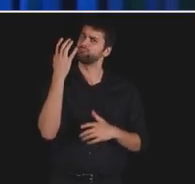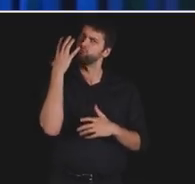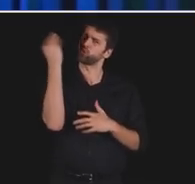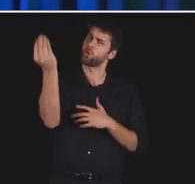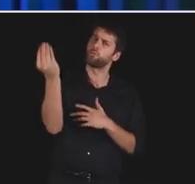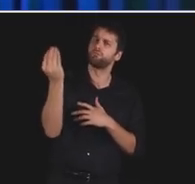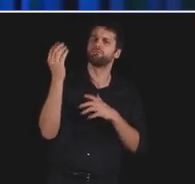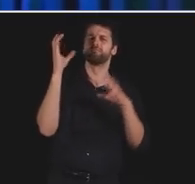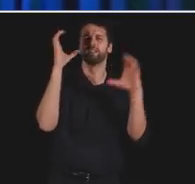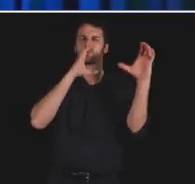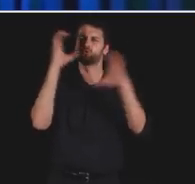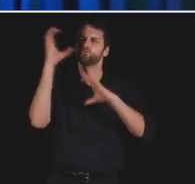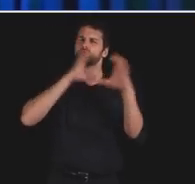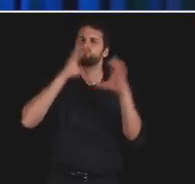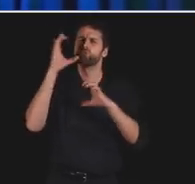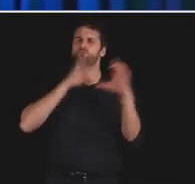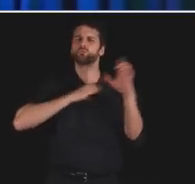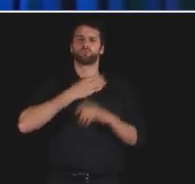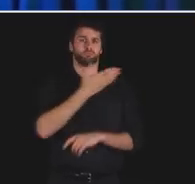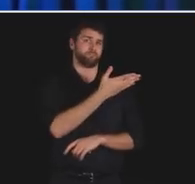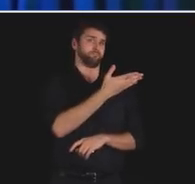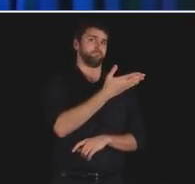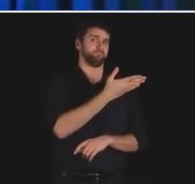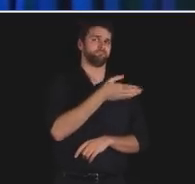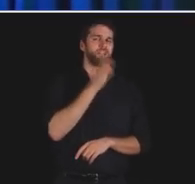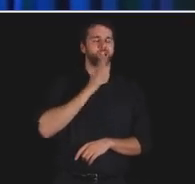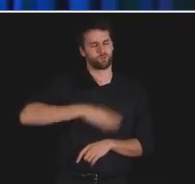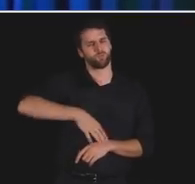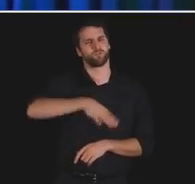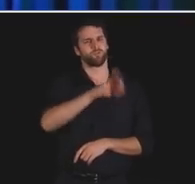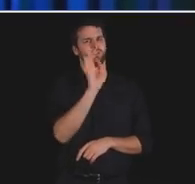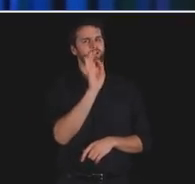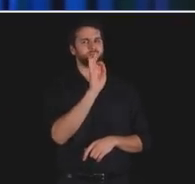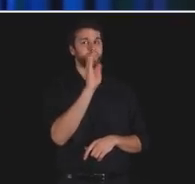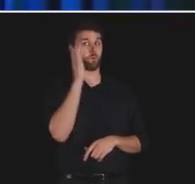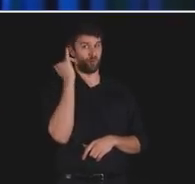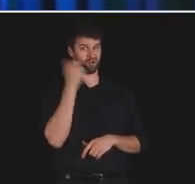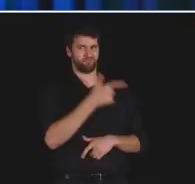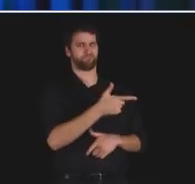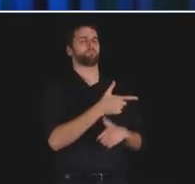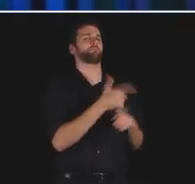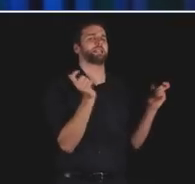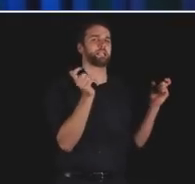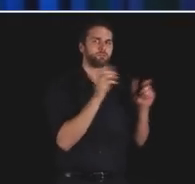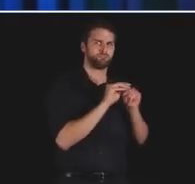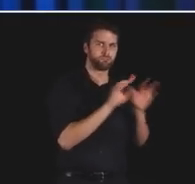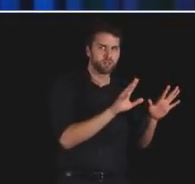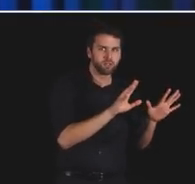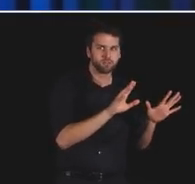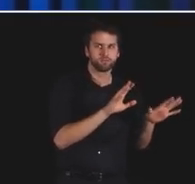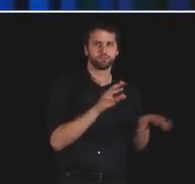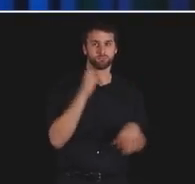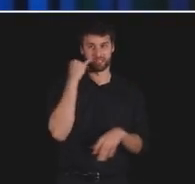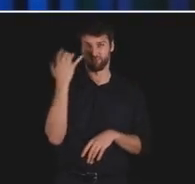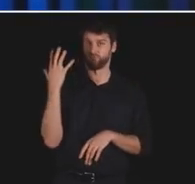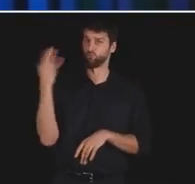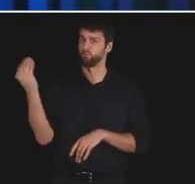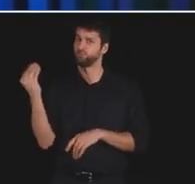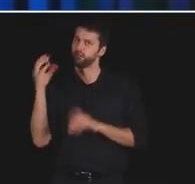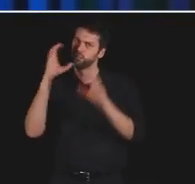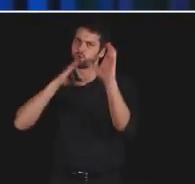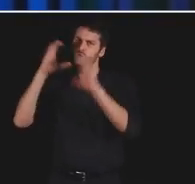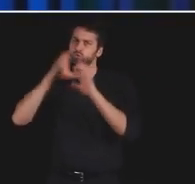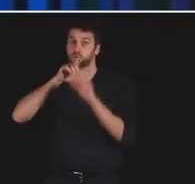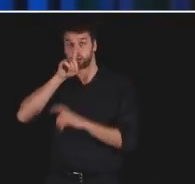you'll probably see a polar bear. They're big and obvious. But if you go looking for birds, maybe you'll be lucky enough to find